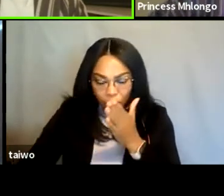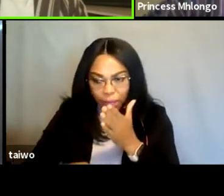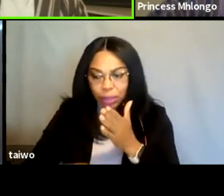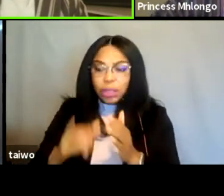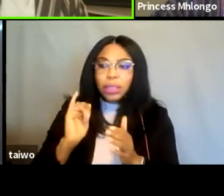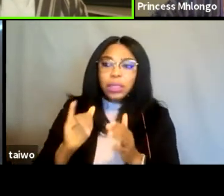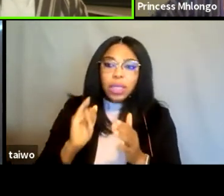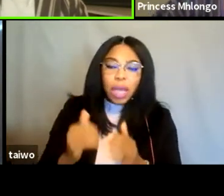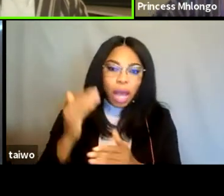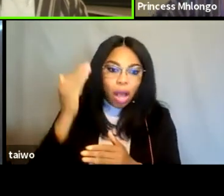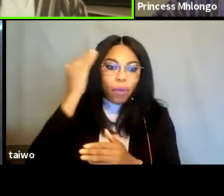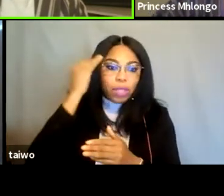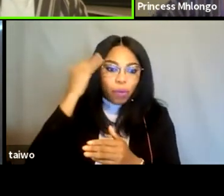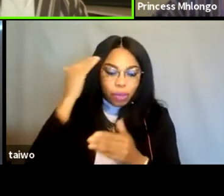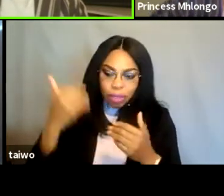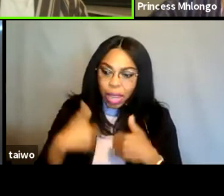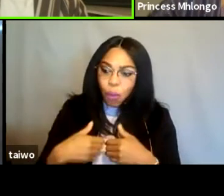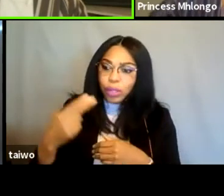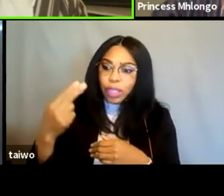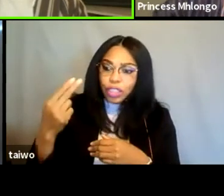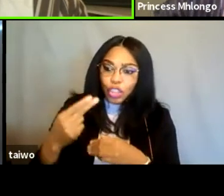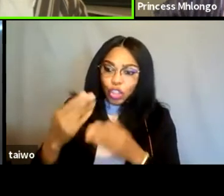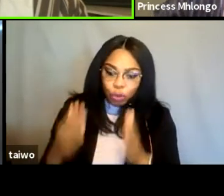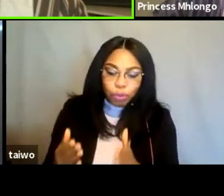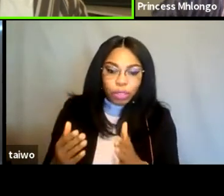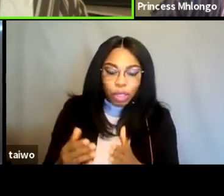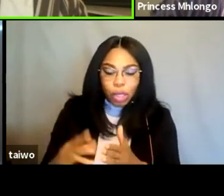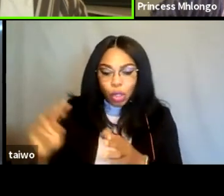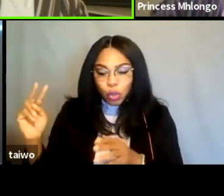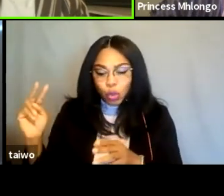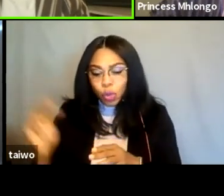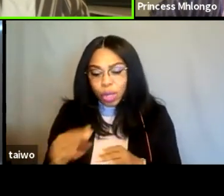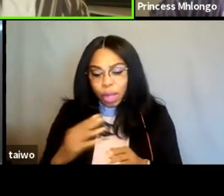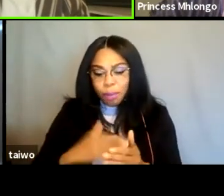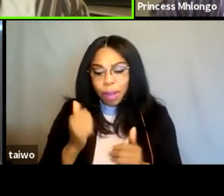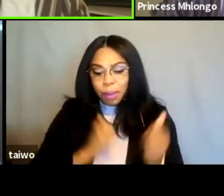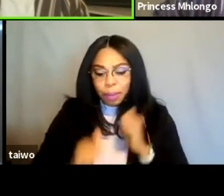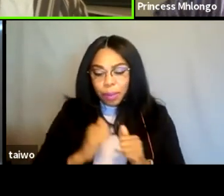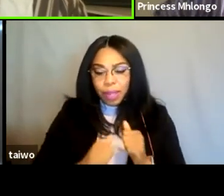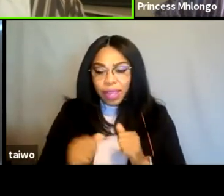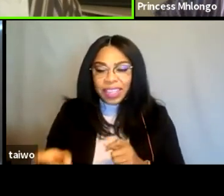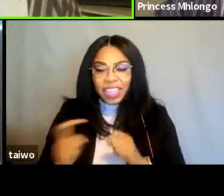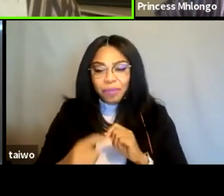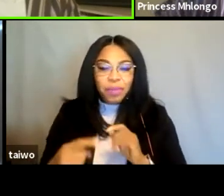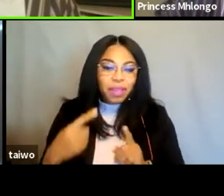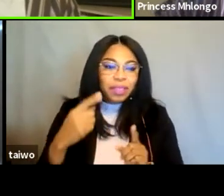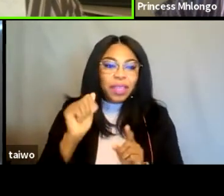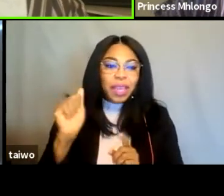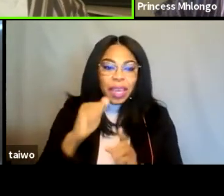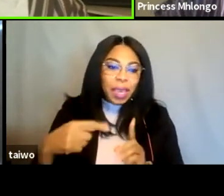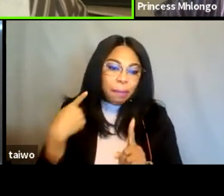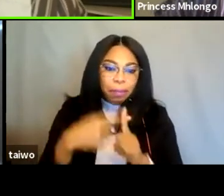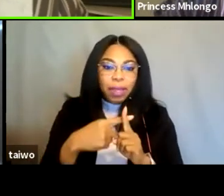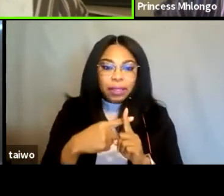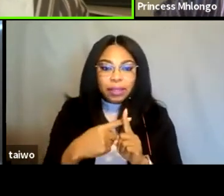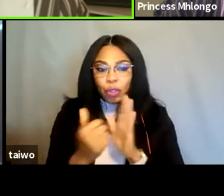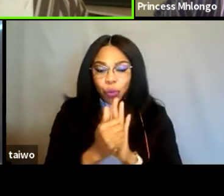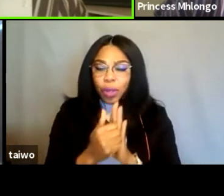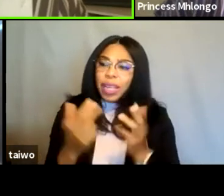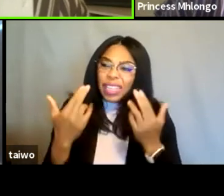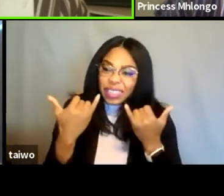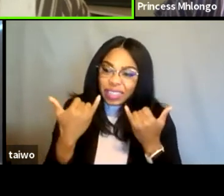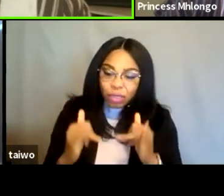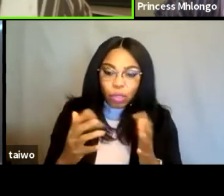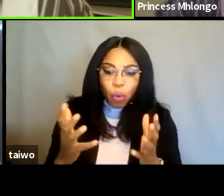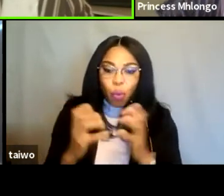aware that I wanted a historian to look at my plays and give me an A+. And I still wanted a literary reviewer